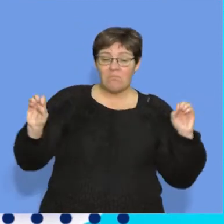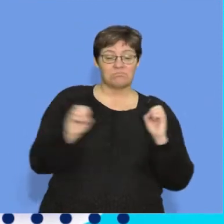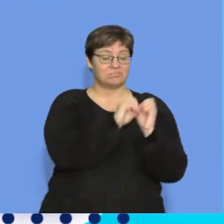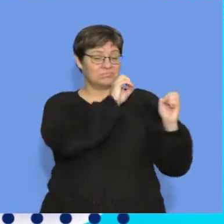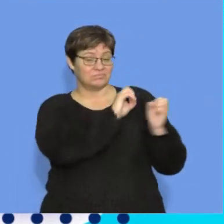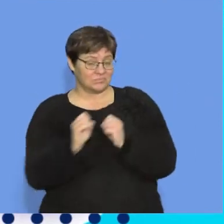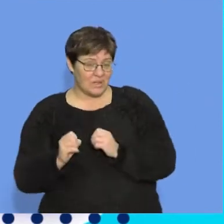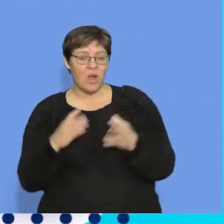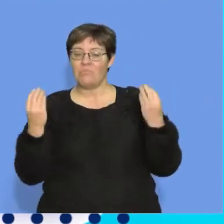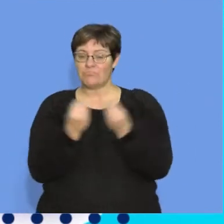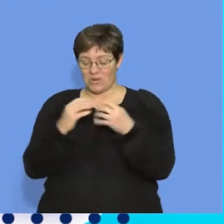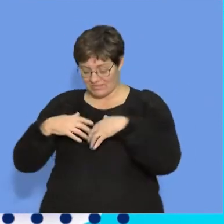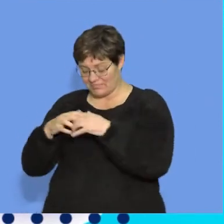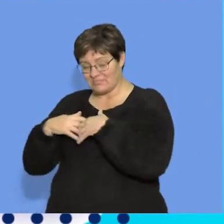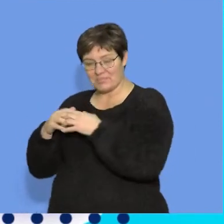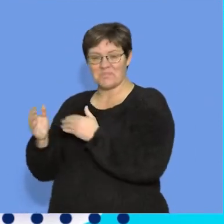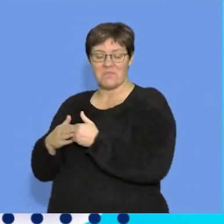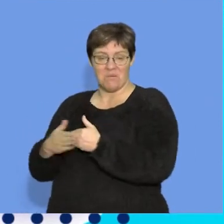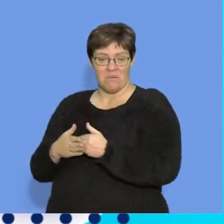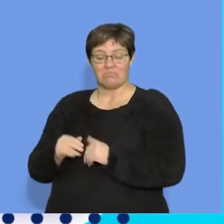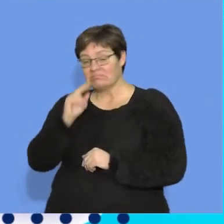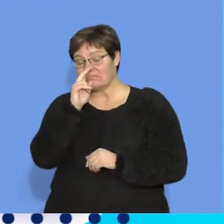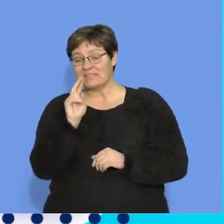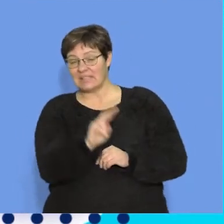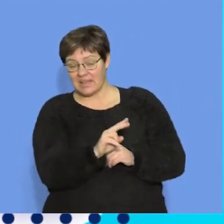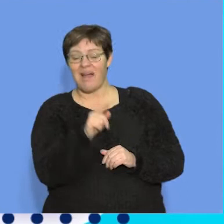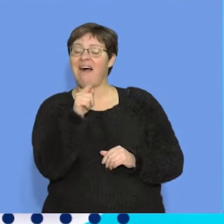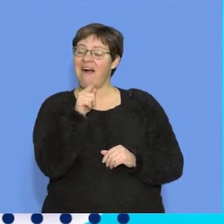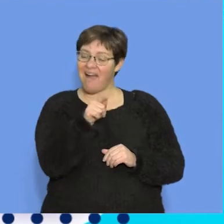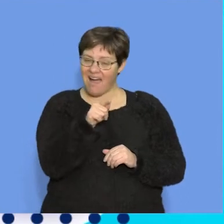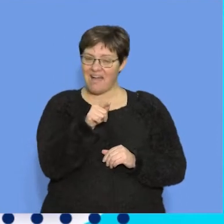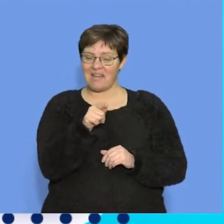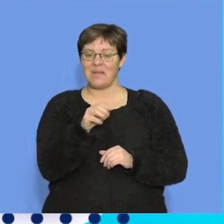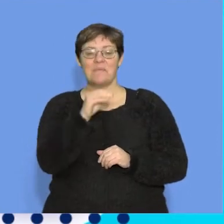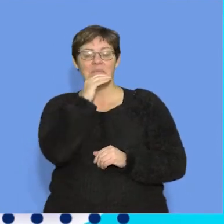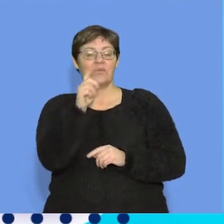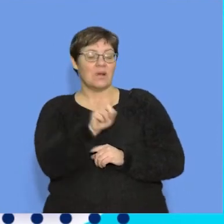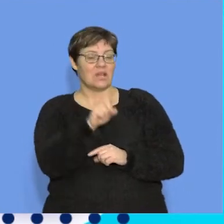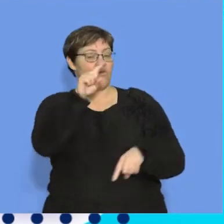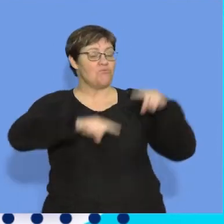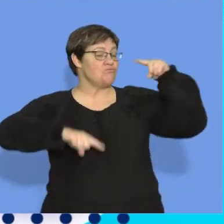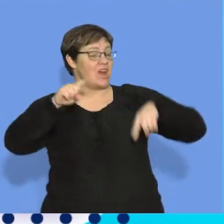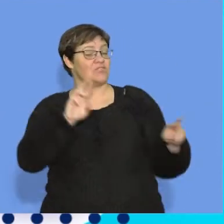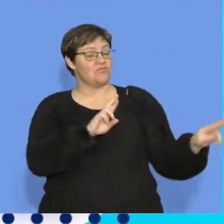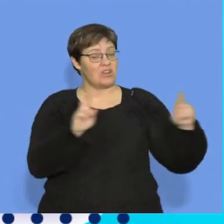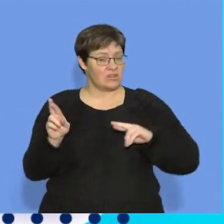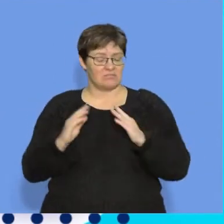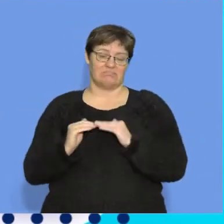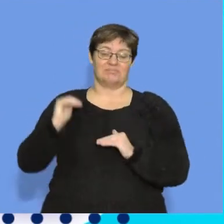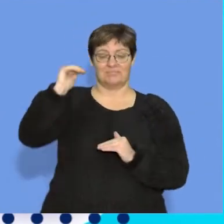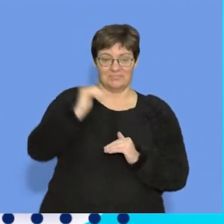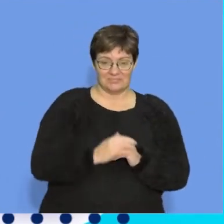going to make more products. And as we're going to see just now, that's going to mean that the rate of reaction